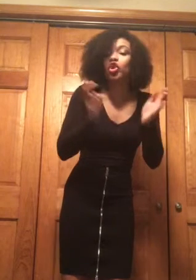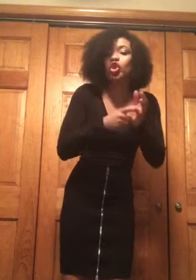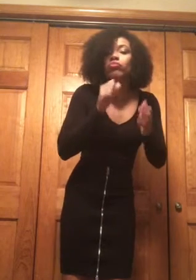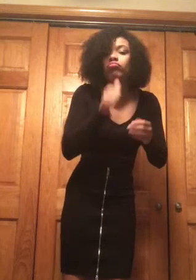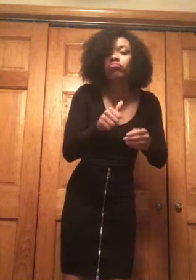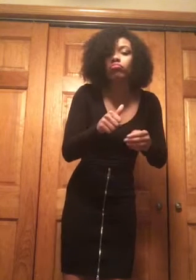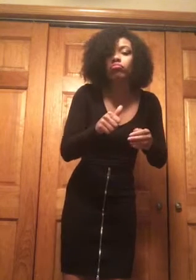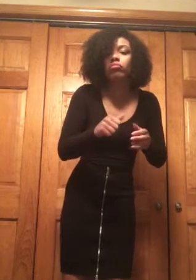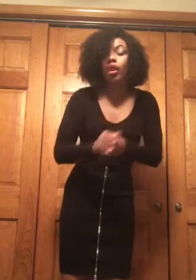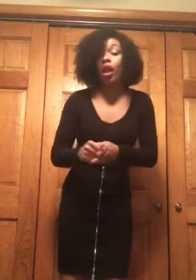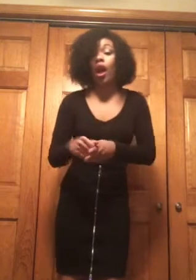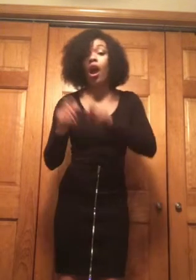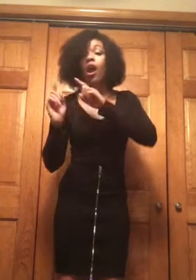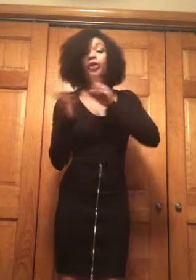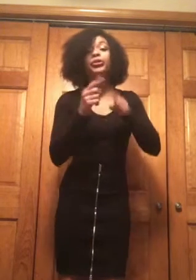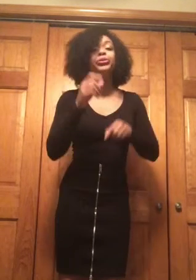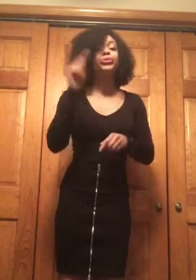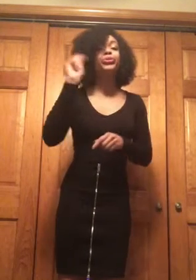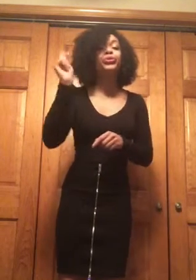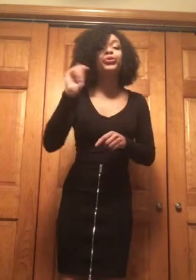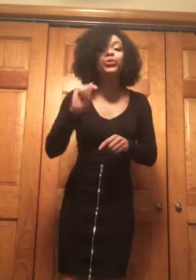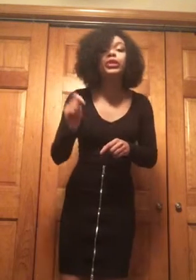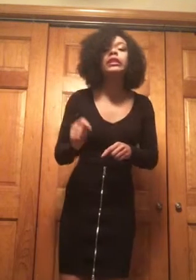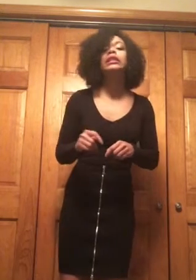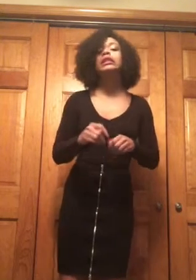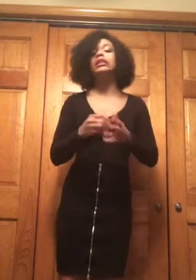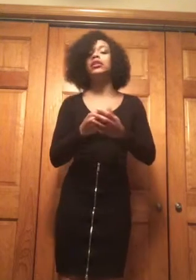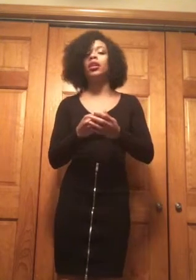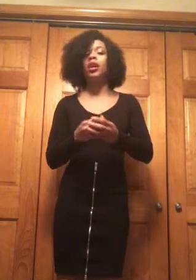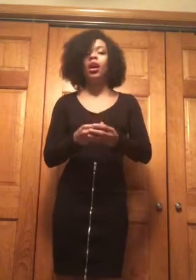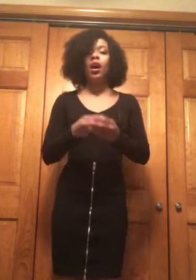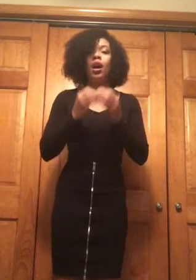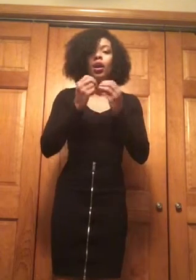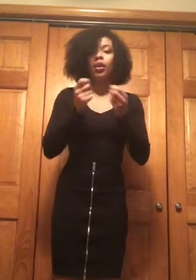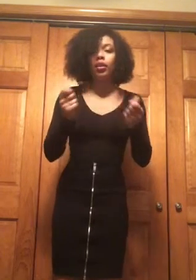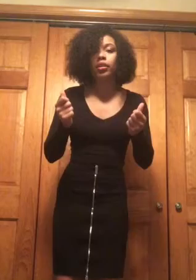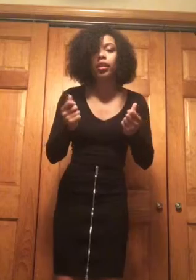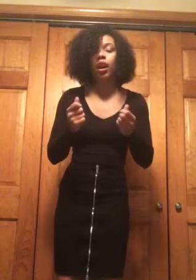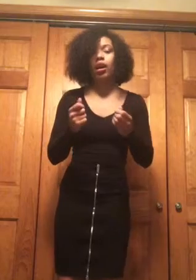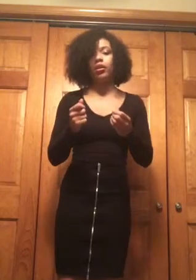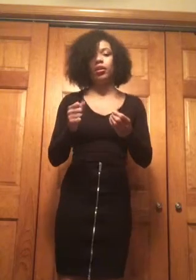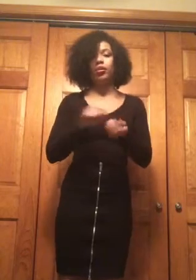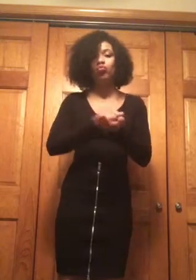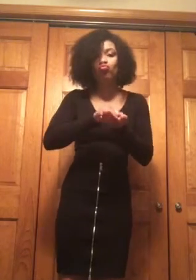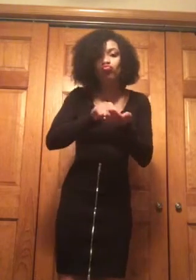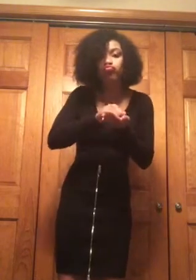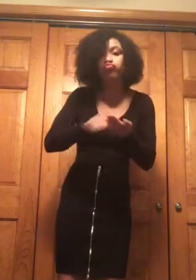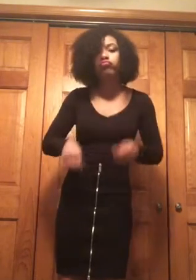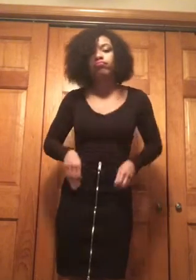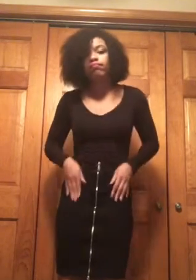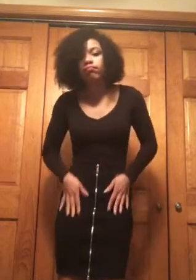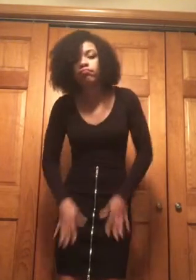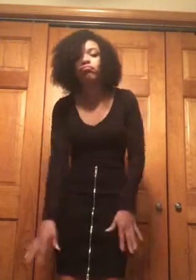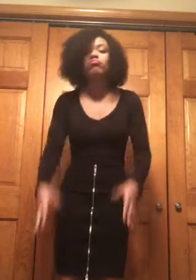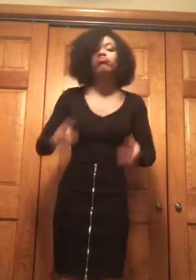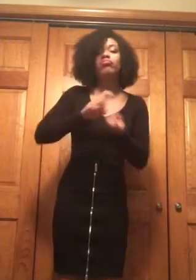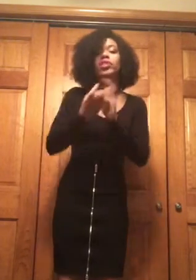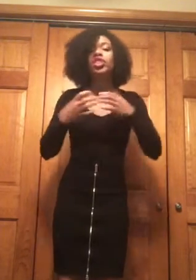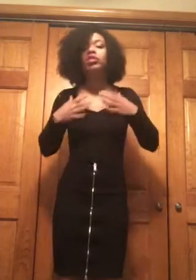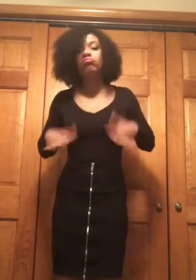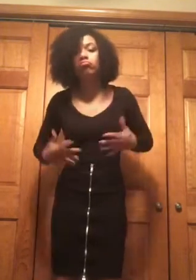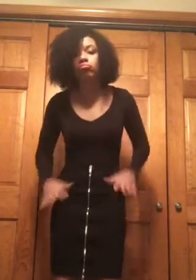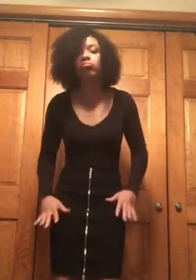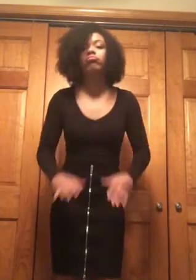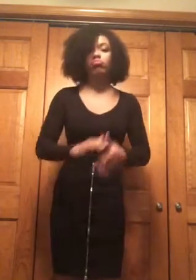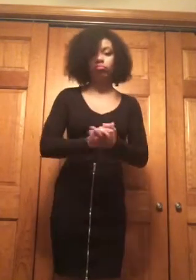without being noticed. And when I get inside the bathroom, I take some warm soapy water and I wash away the urine. And I change